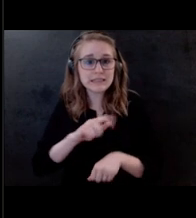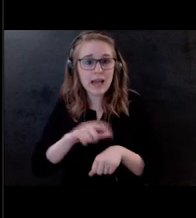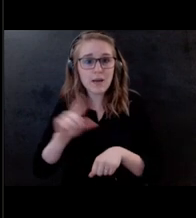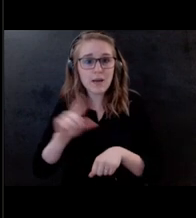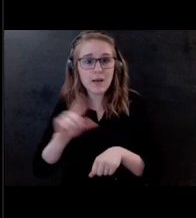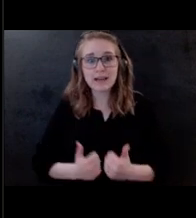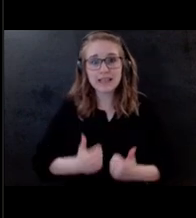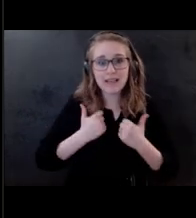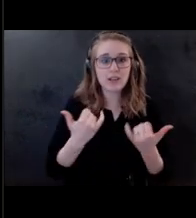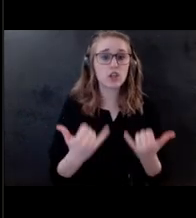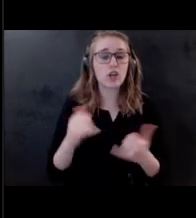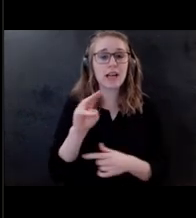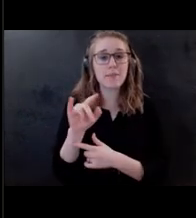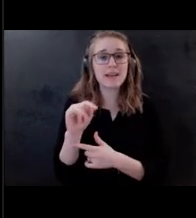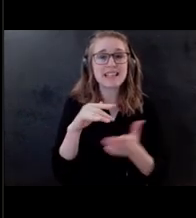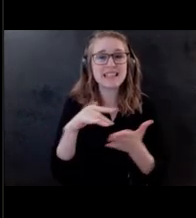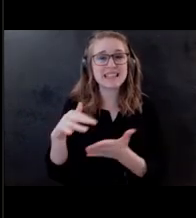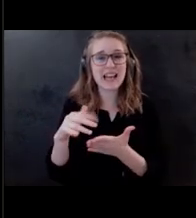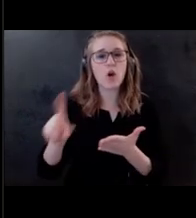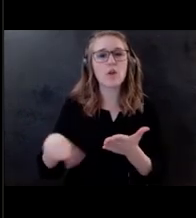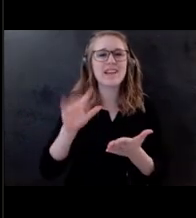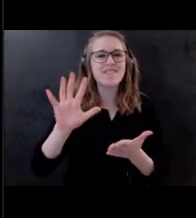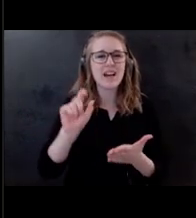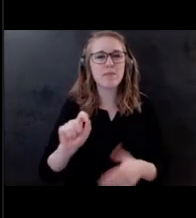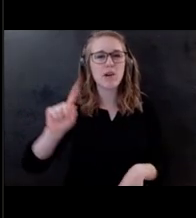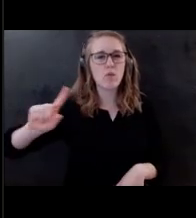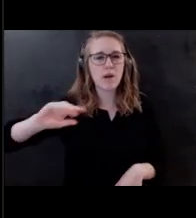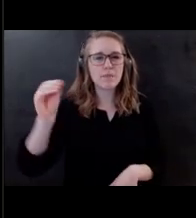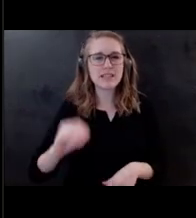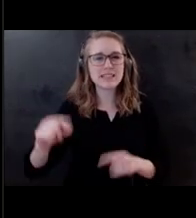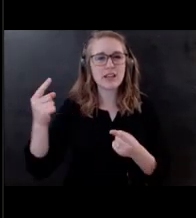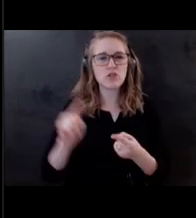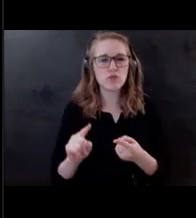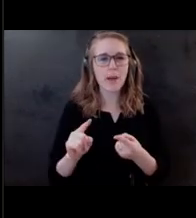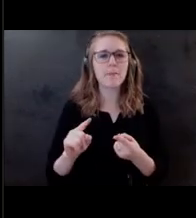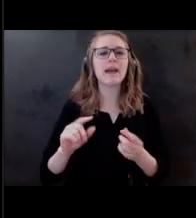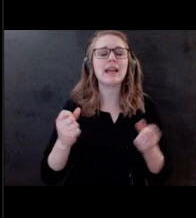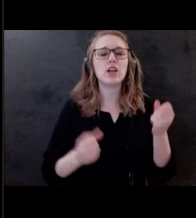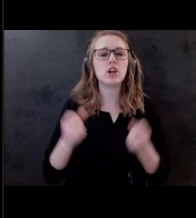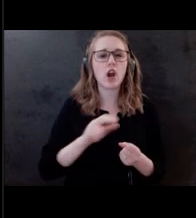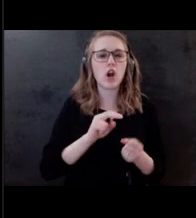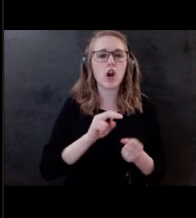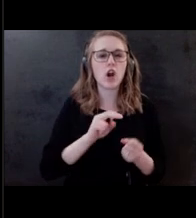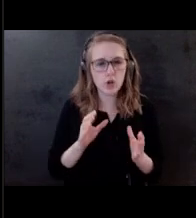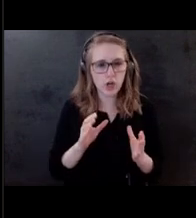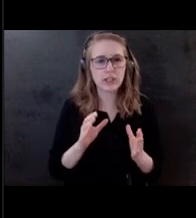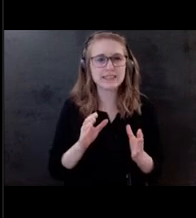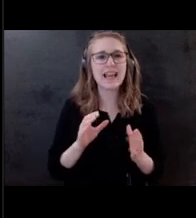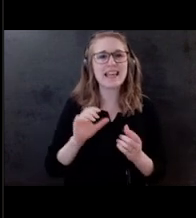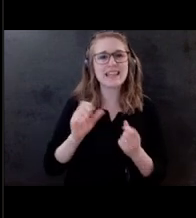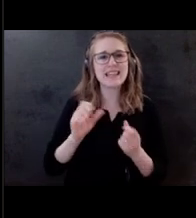current MIT study has only a 5.1% drop in car ownership in North America by the year